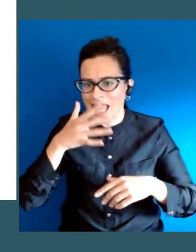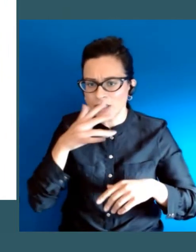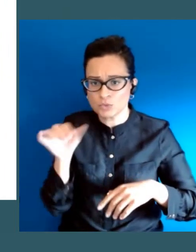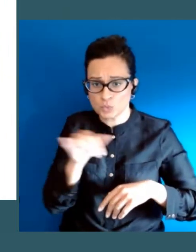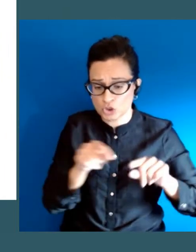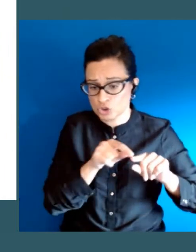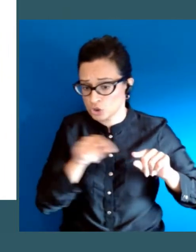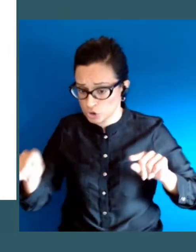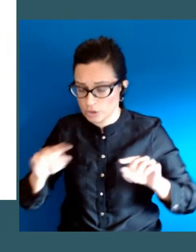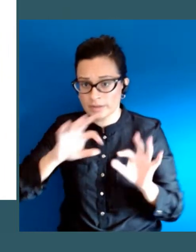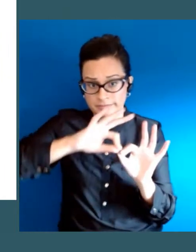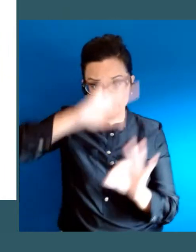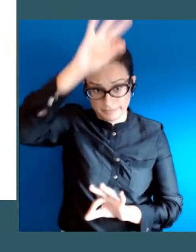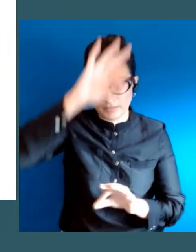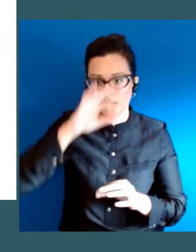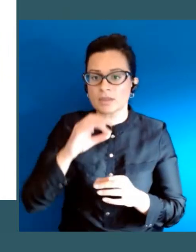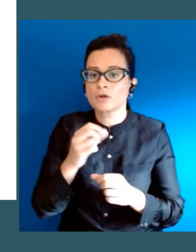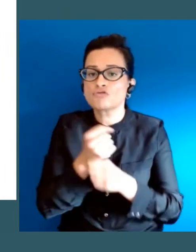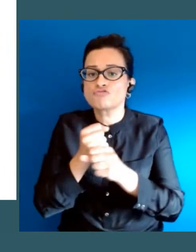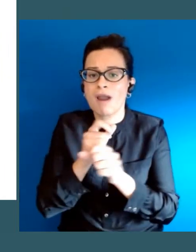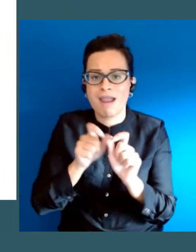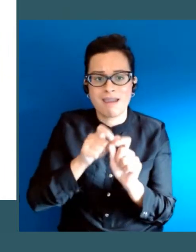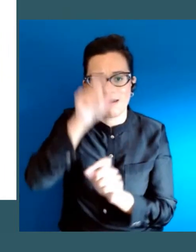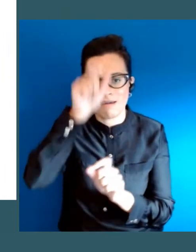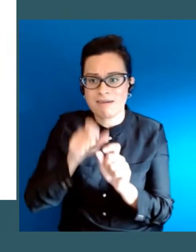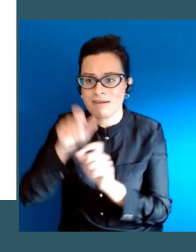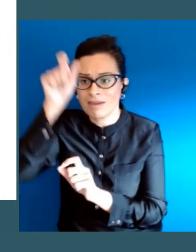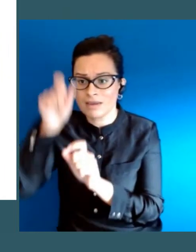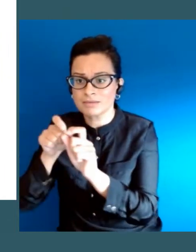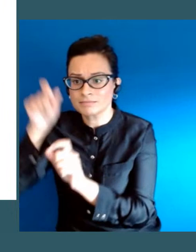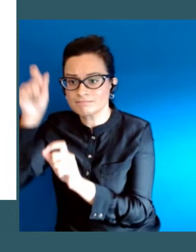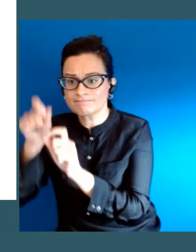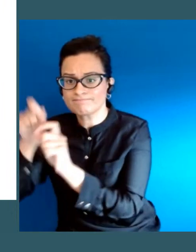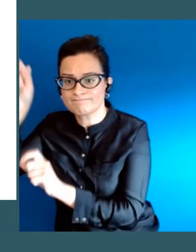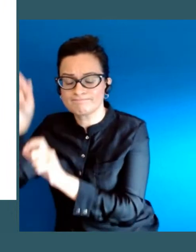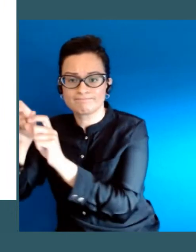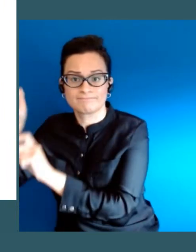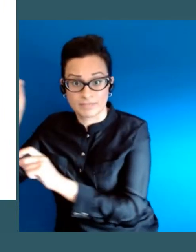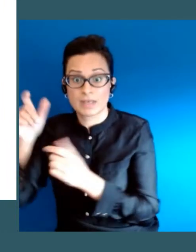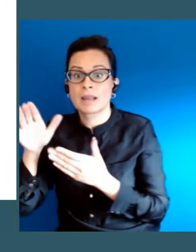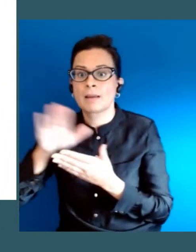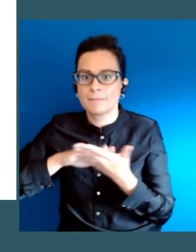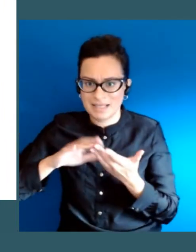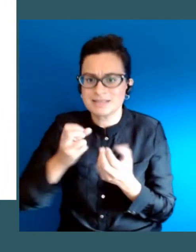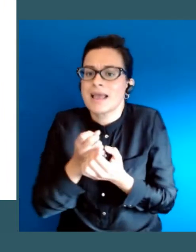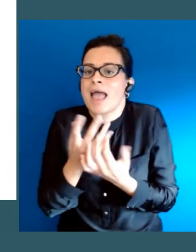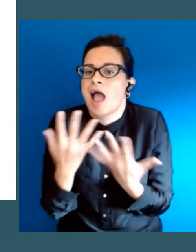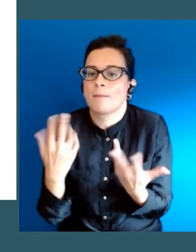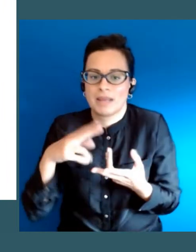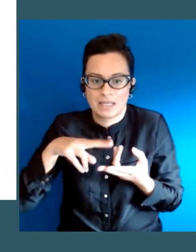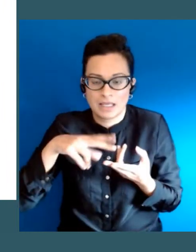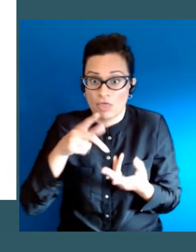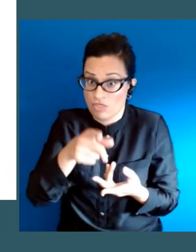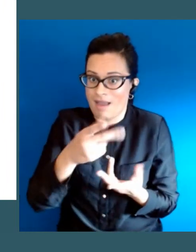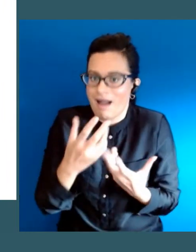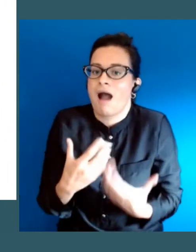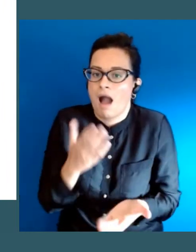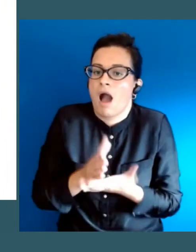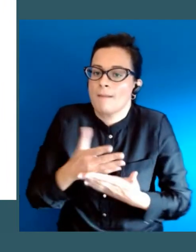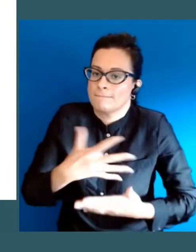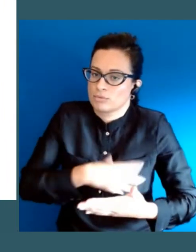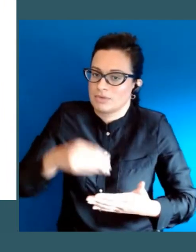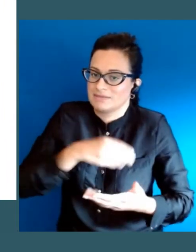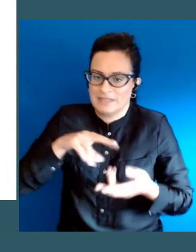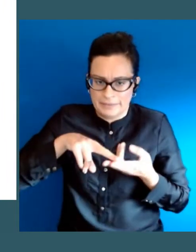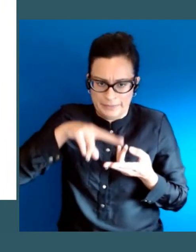gray bars show the cumulative proportion of infants receiving breastfeeding. And so at